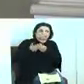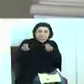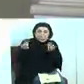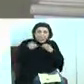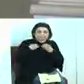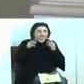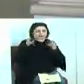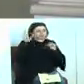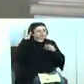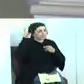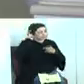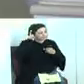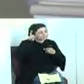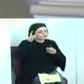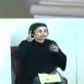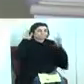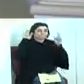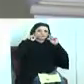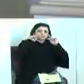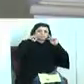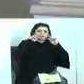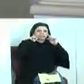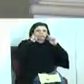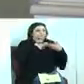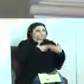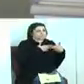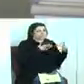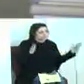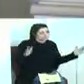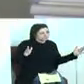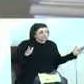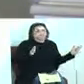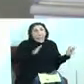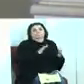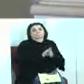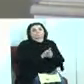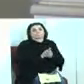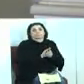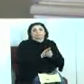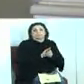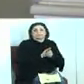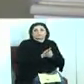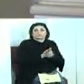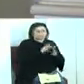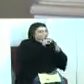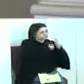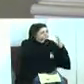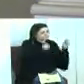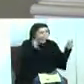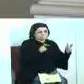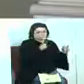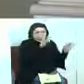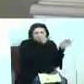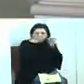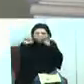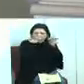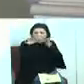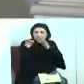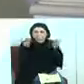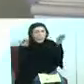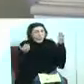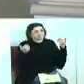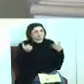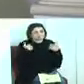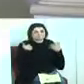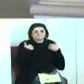ears. God, give us open hearts. Take from us every distraction that we might have, that